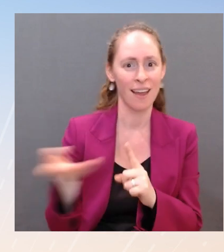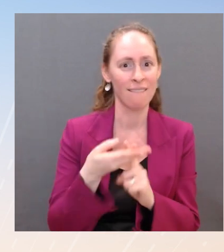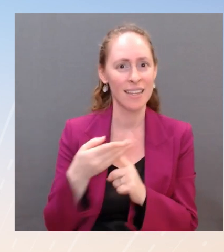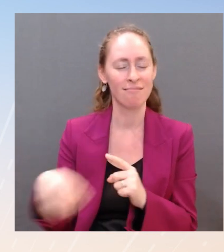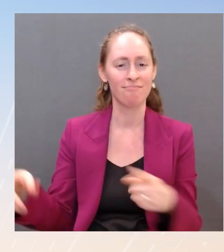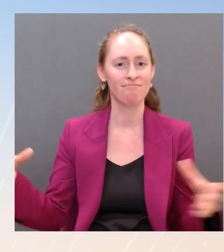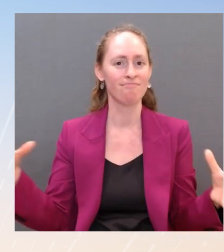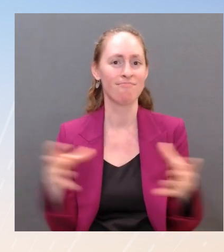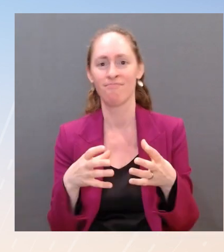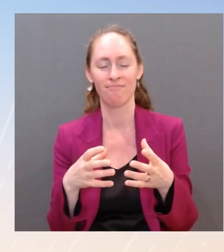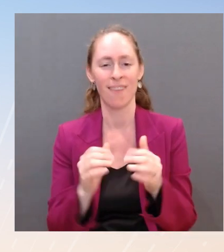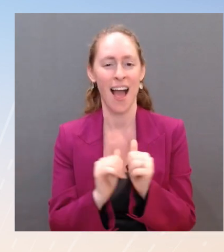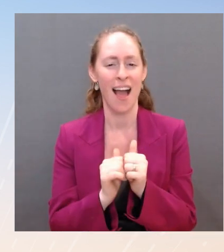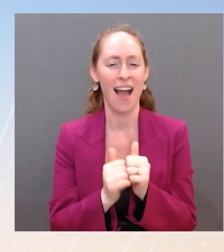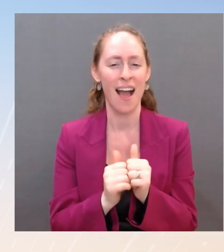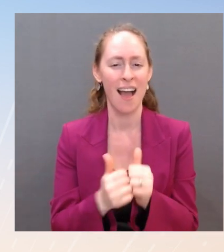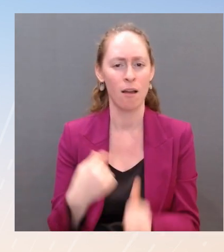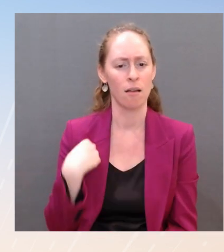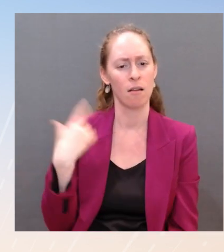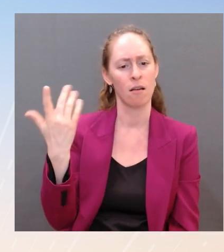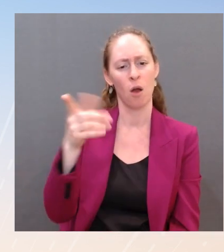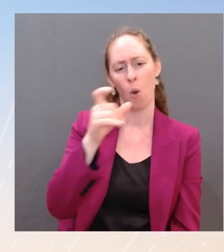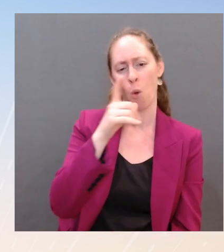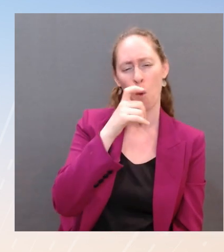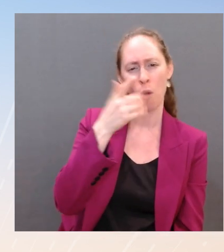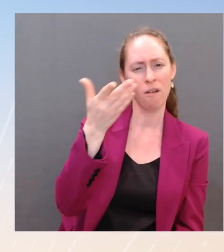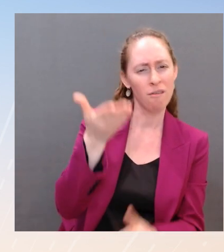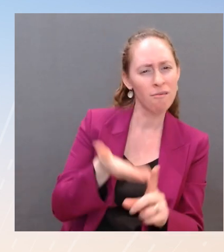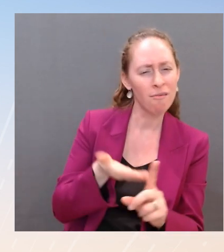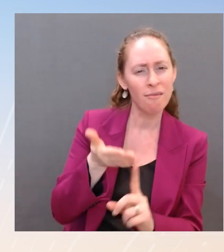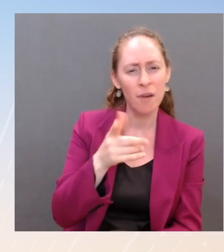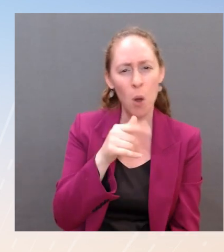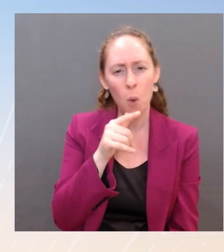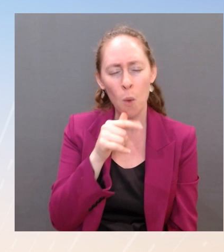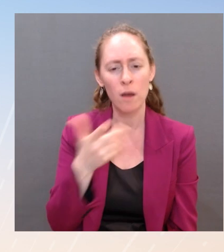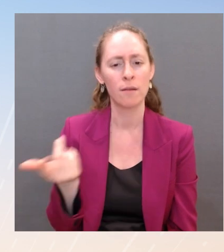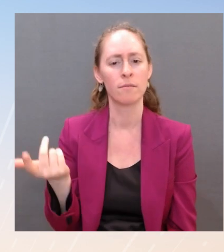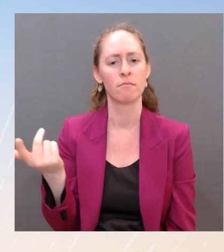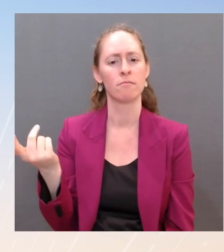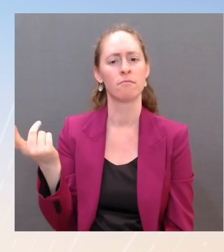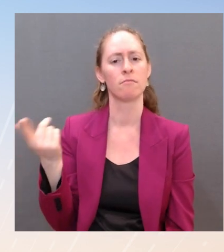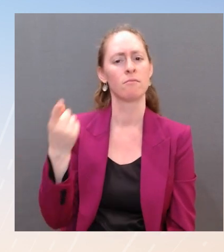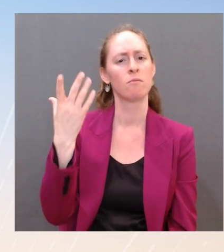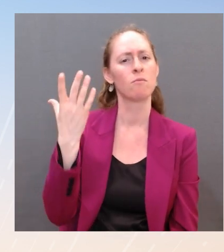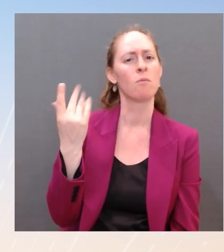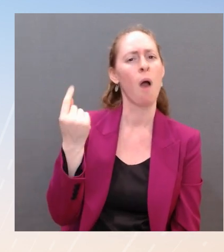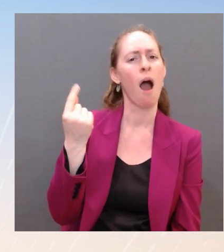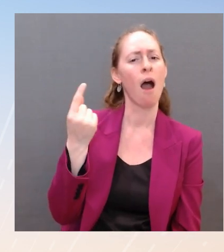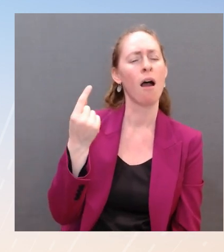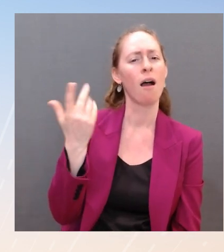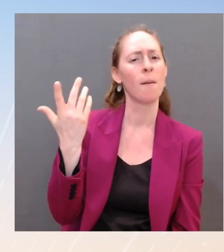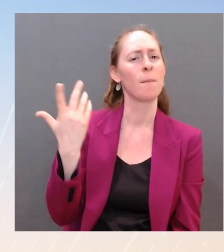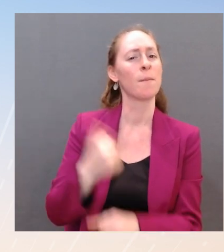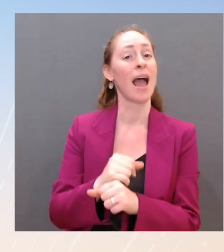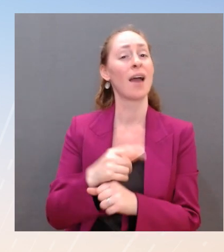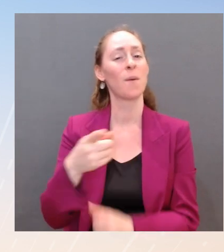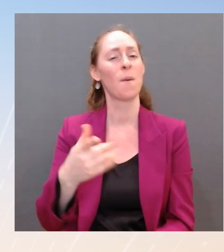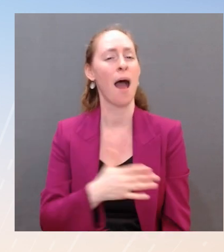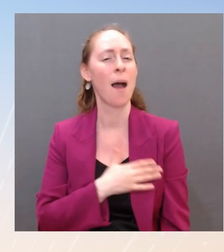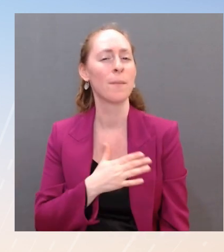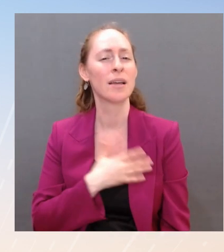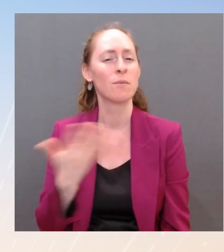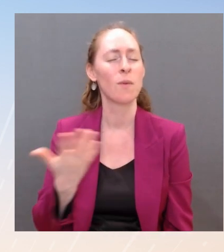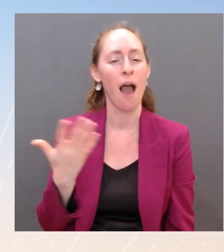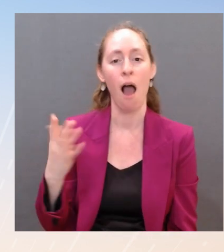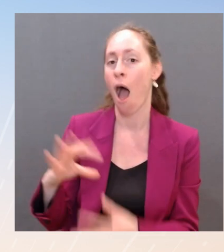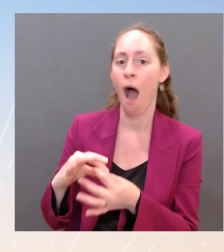joy, what brings you light, and you can weave in the mental health piece. We all have mental health, and you got it from there.